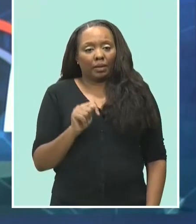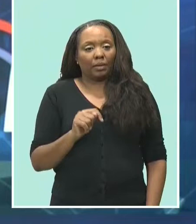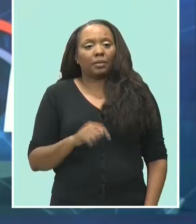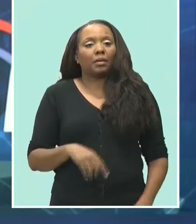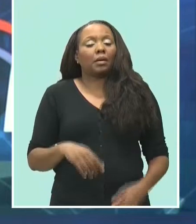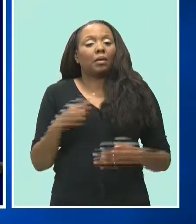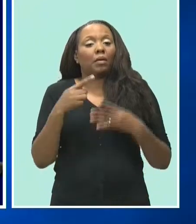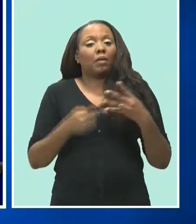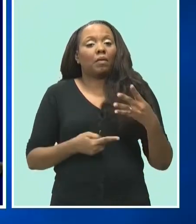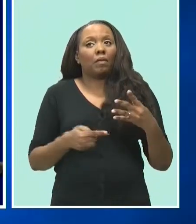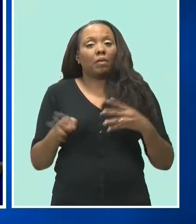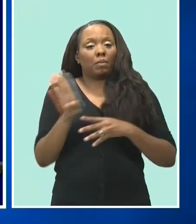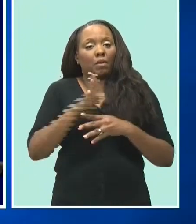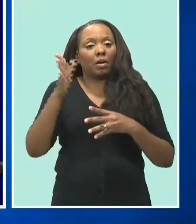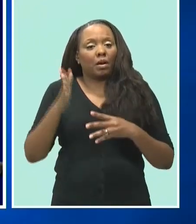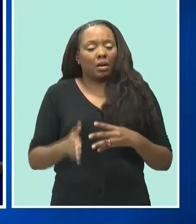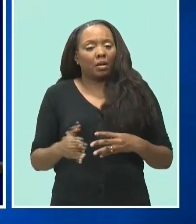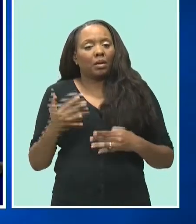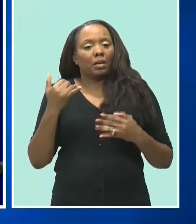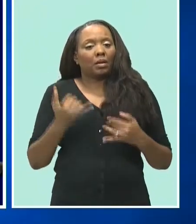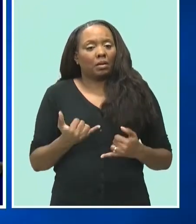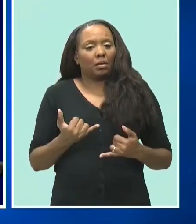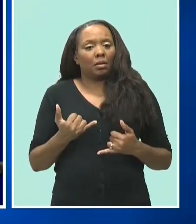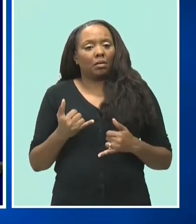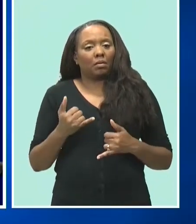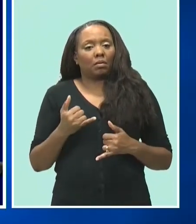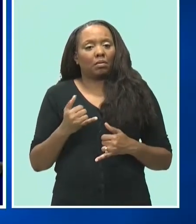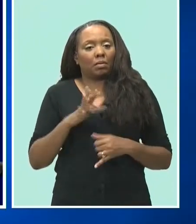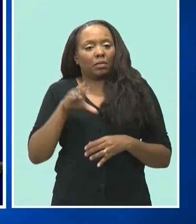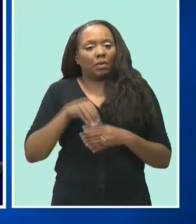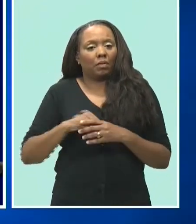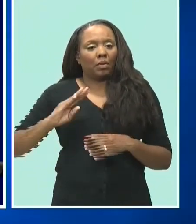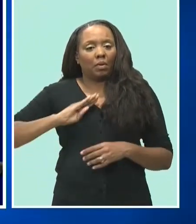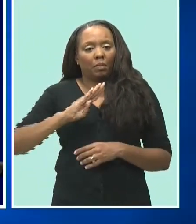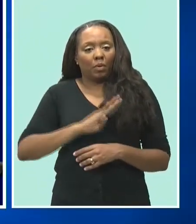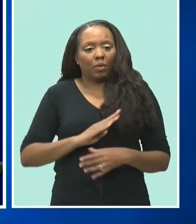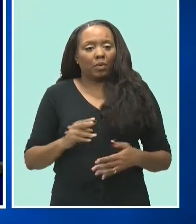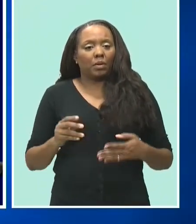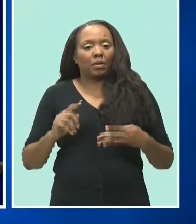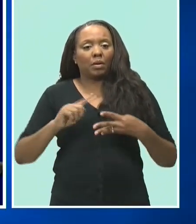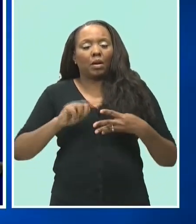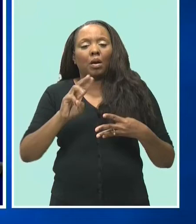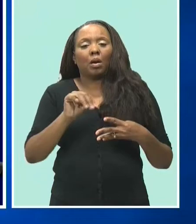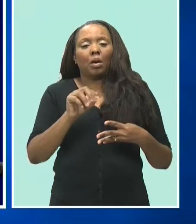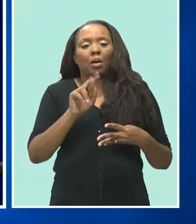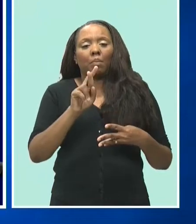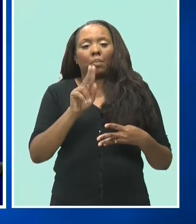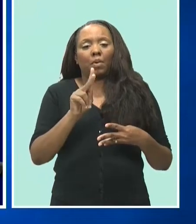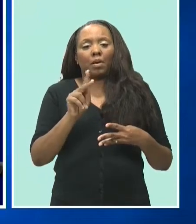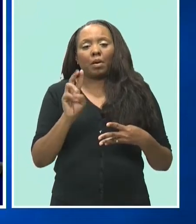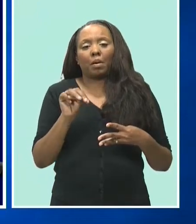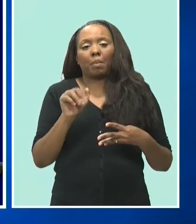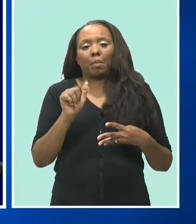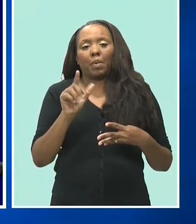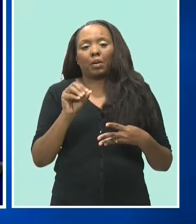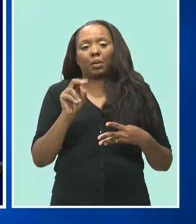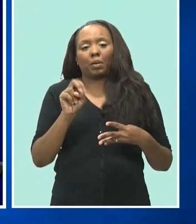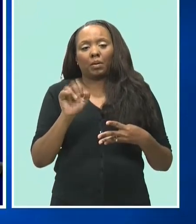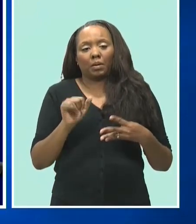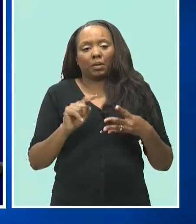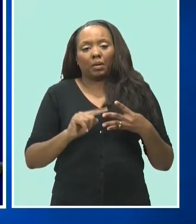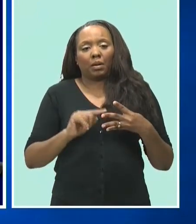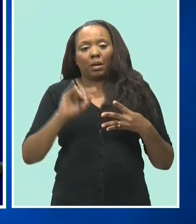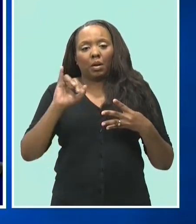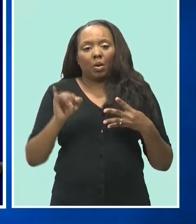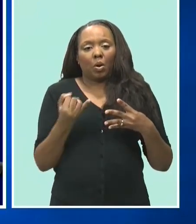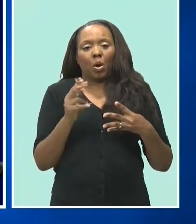as being appointed to the board of directors. These include prominent businessman Mark Maloney, as well as former civil servant